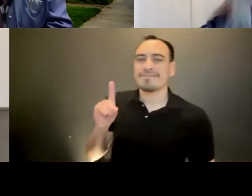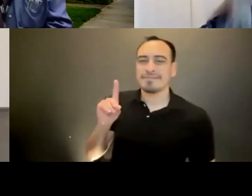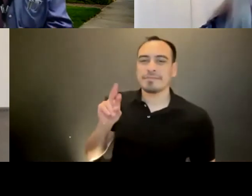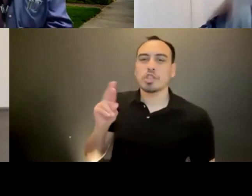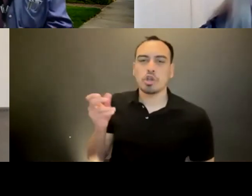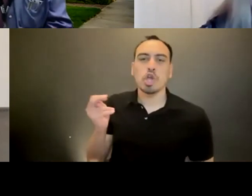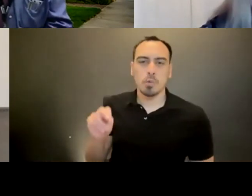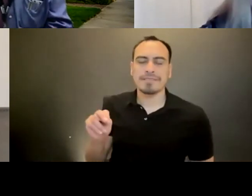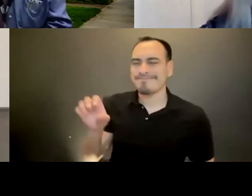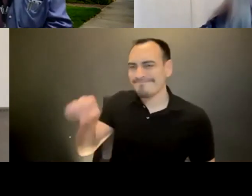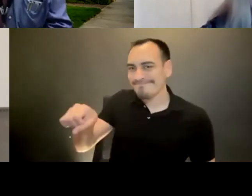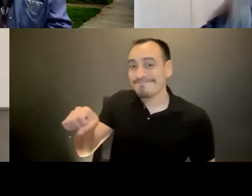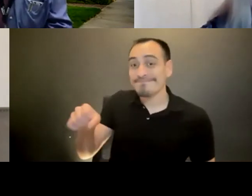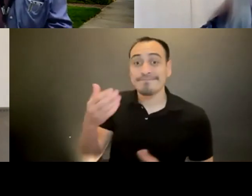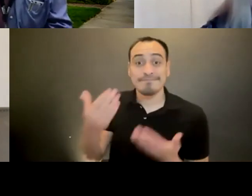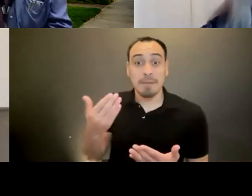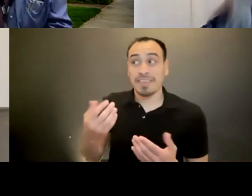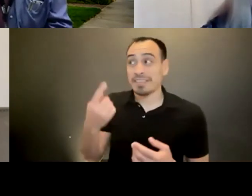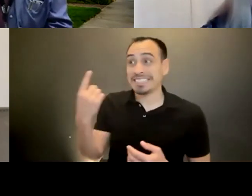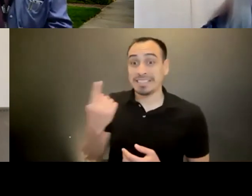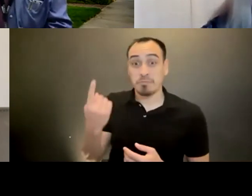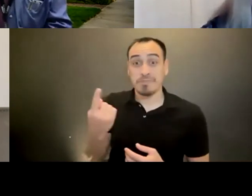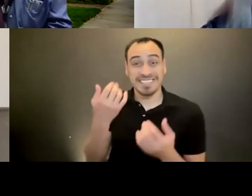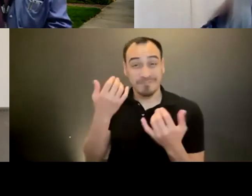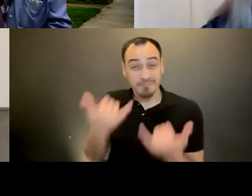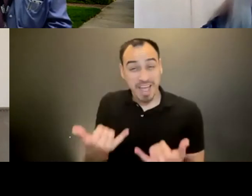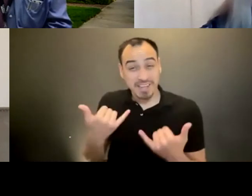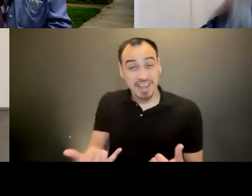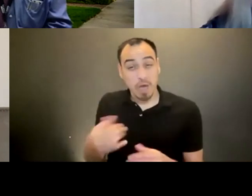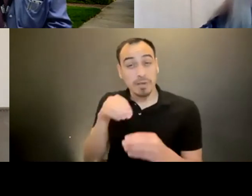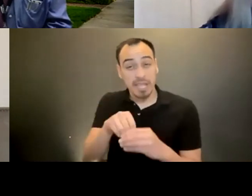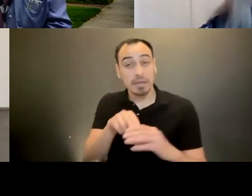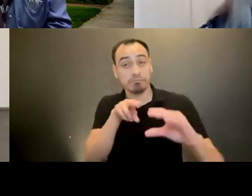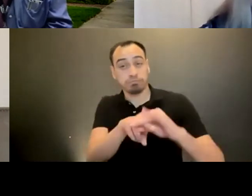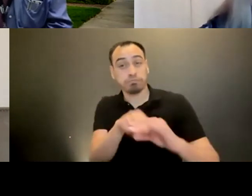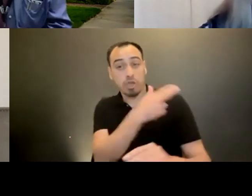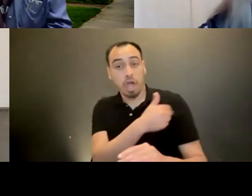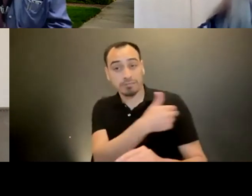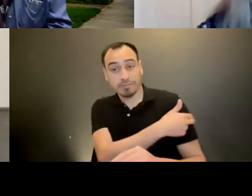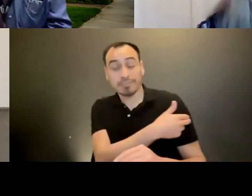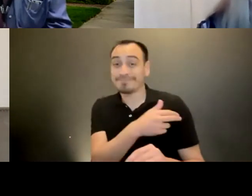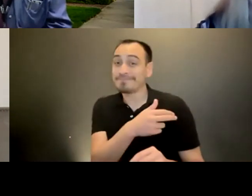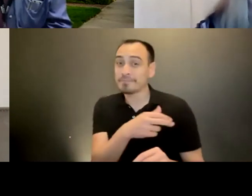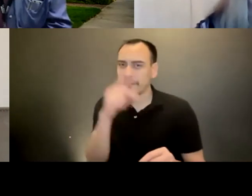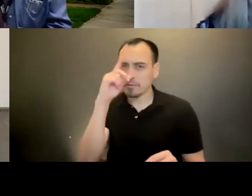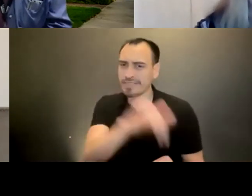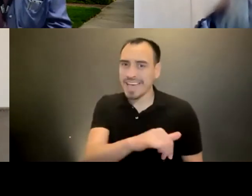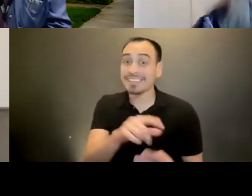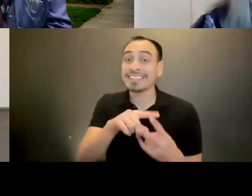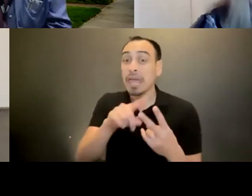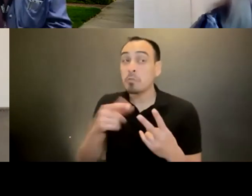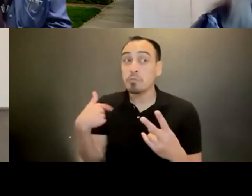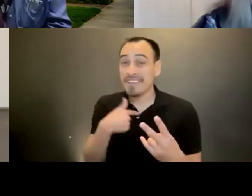be somebody in the hospital right now, and we've seen one case of this in adults. So I don't think